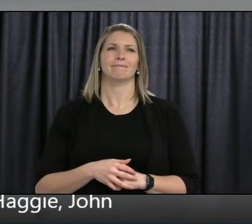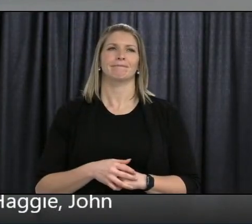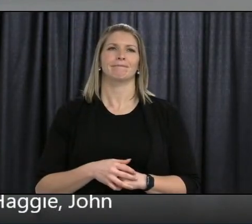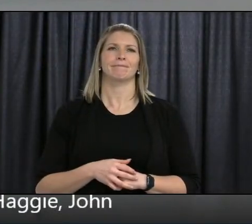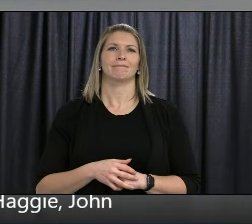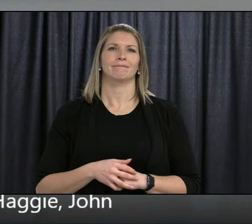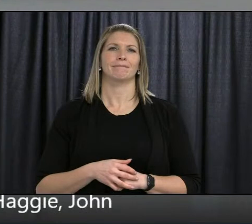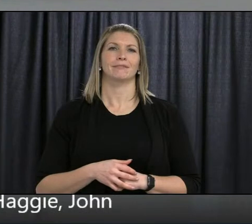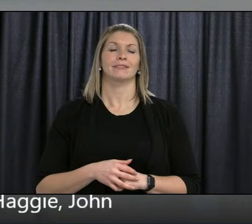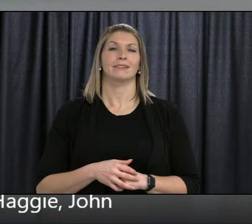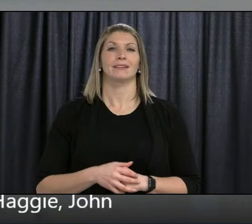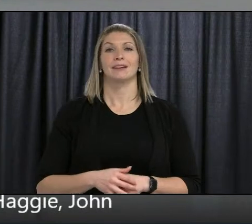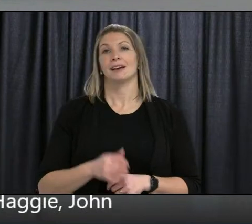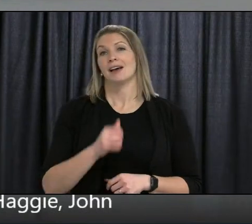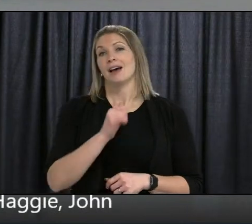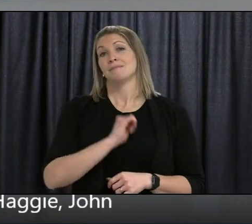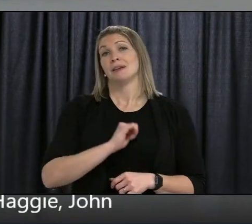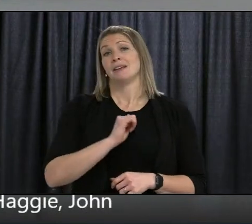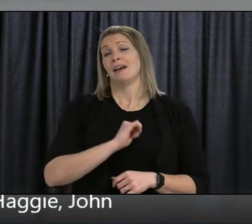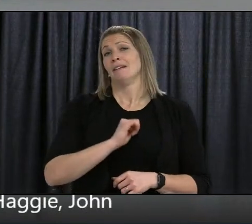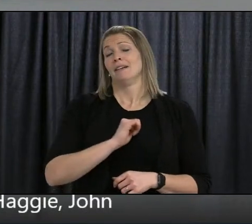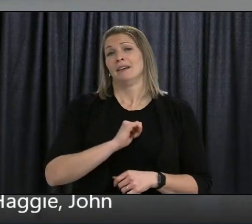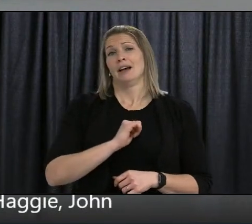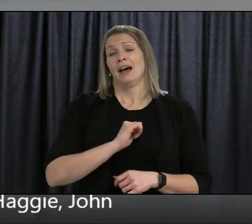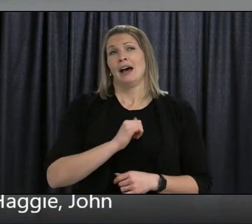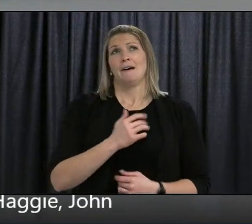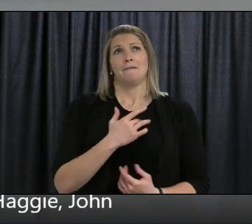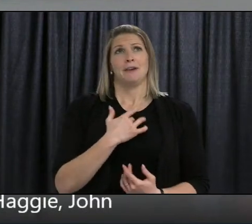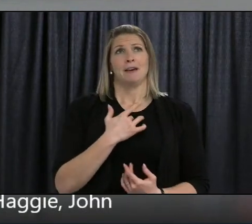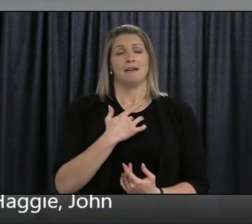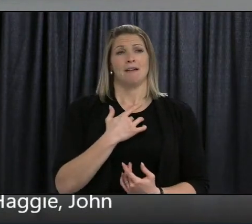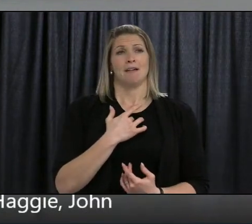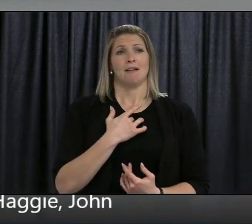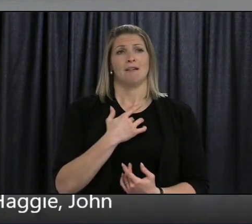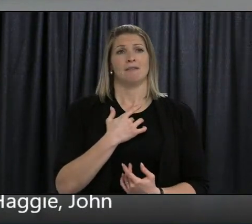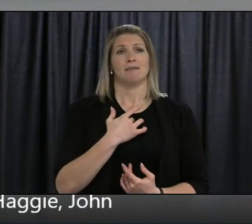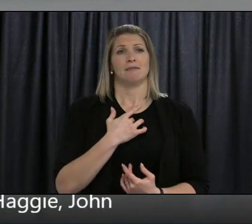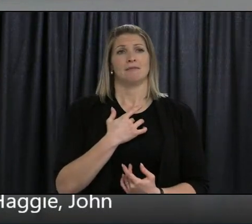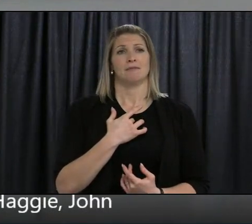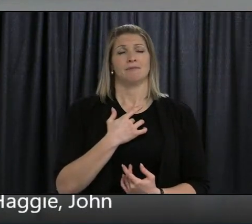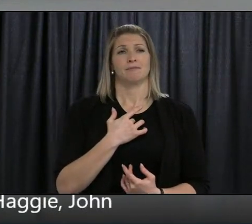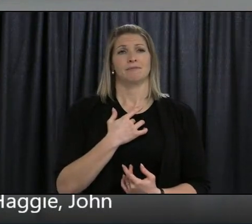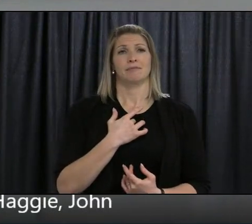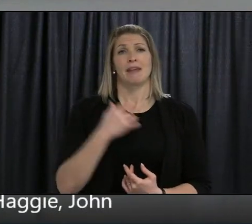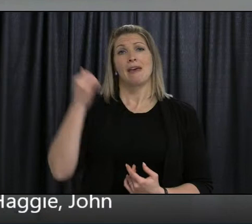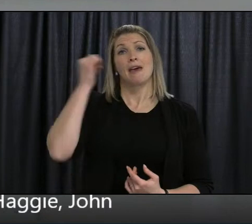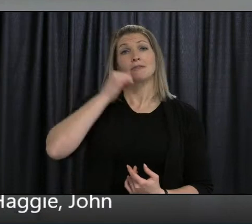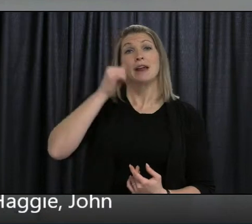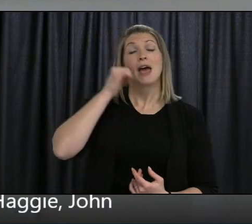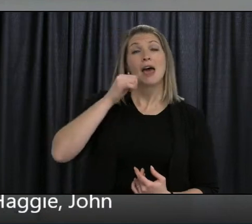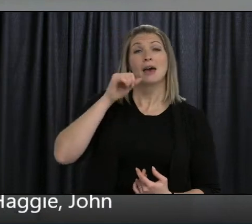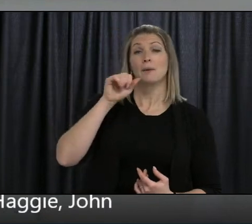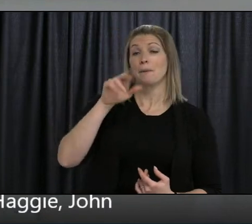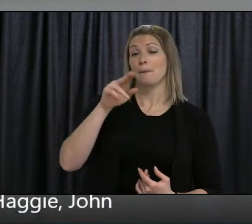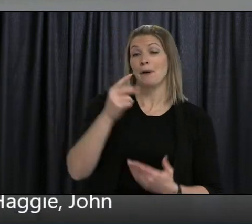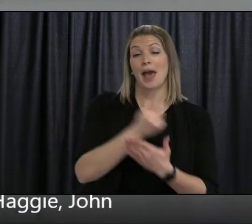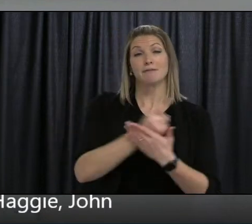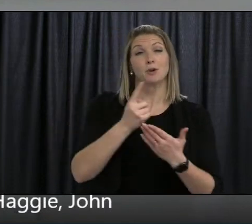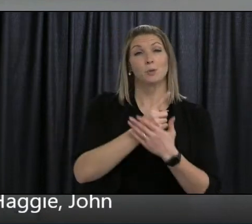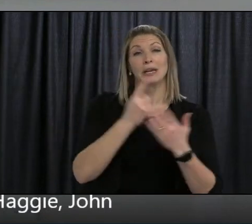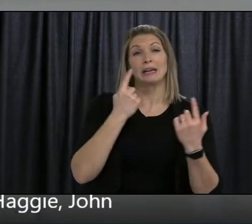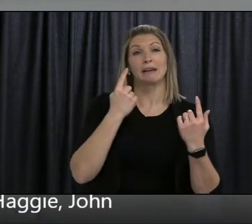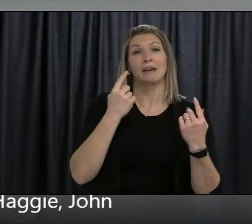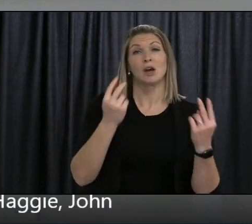that the accessibility and the ability for the media to ask these